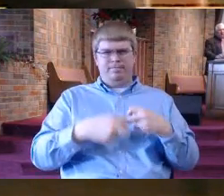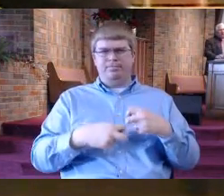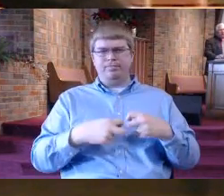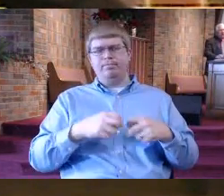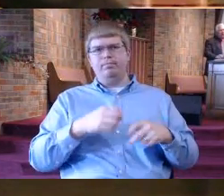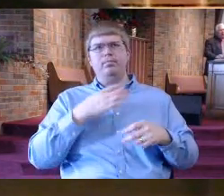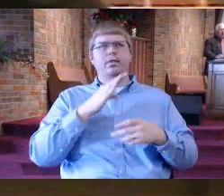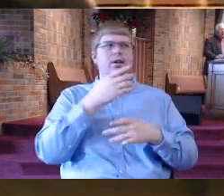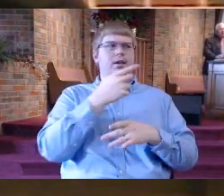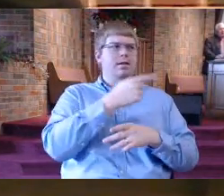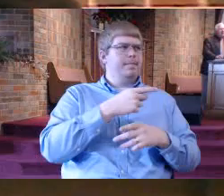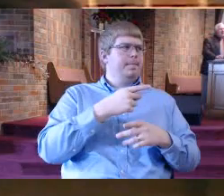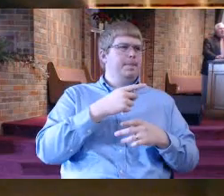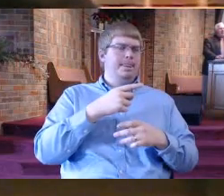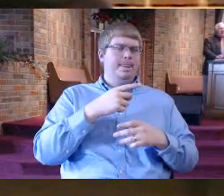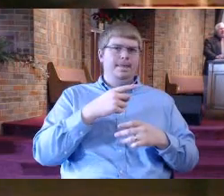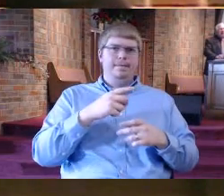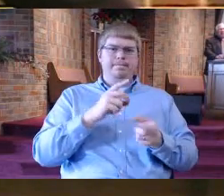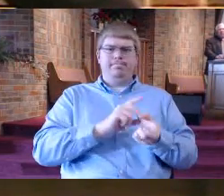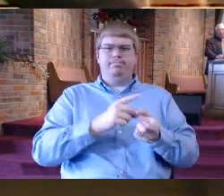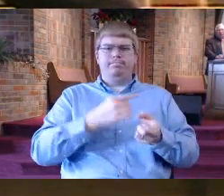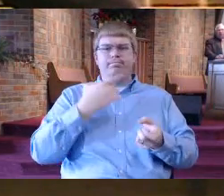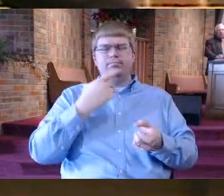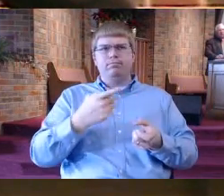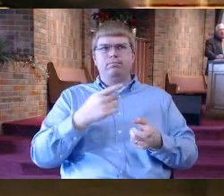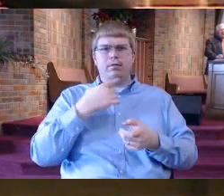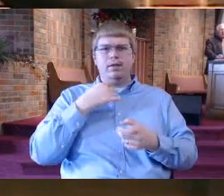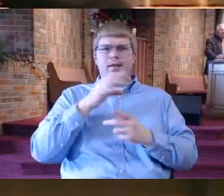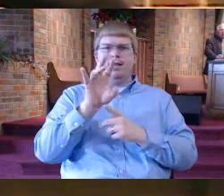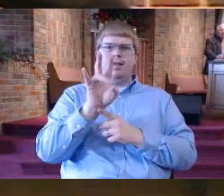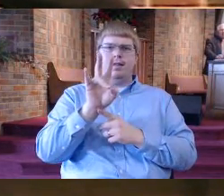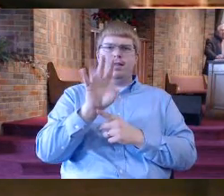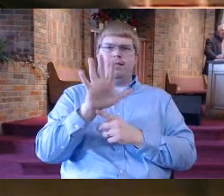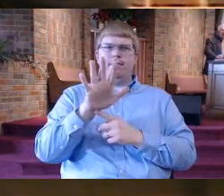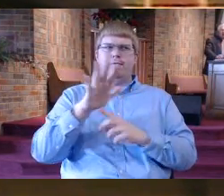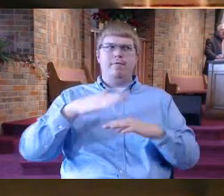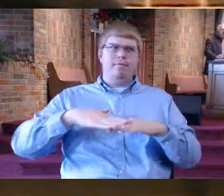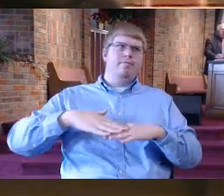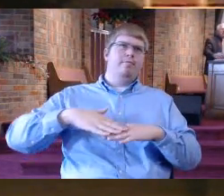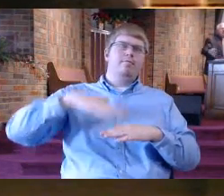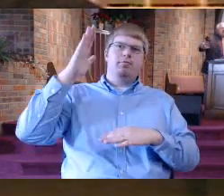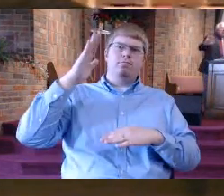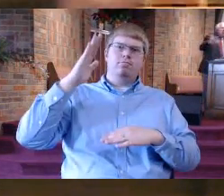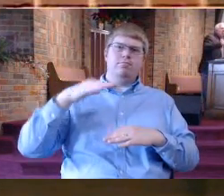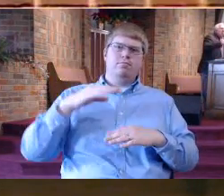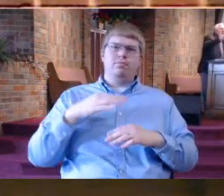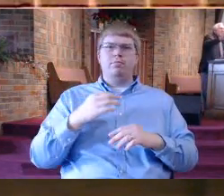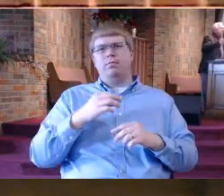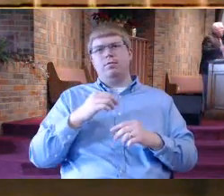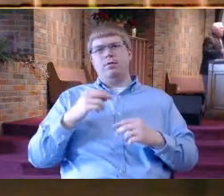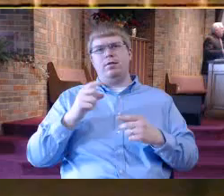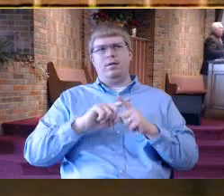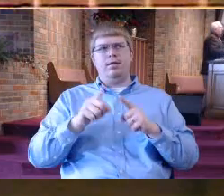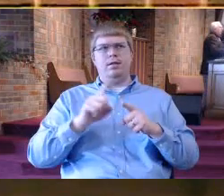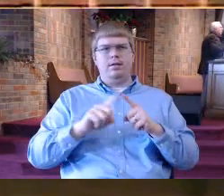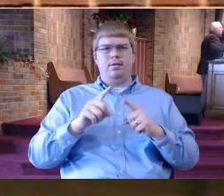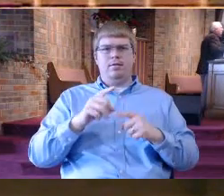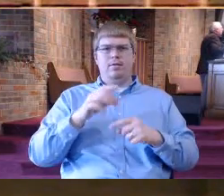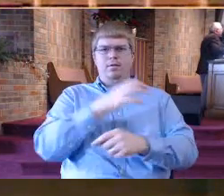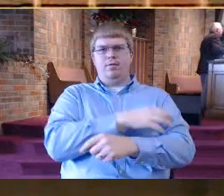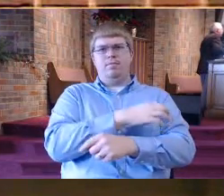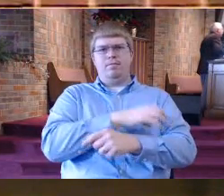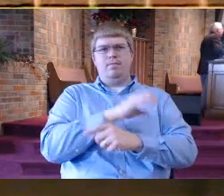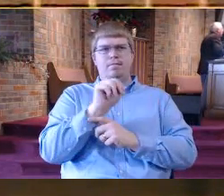Physiologists tell us that there are 75 plus human muscles that must be brought into play in order for